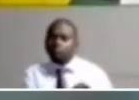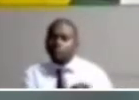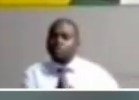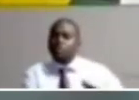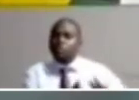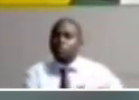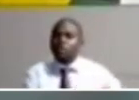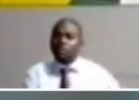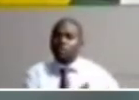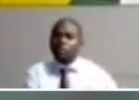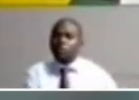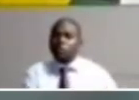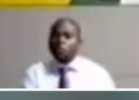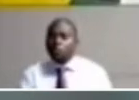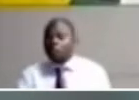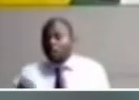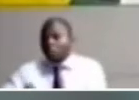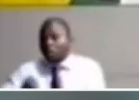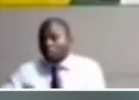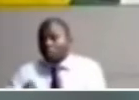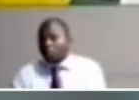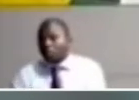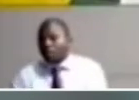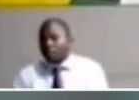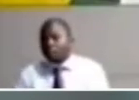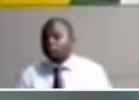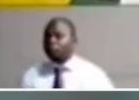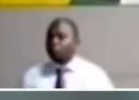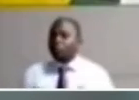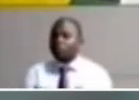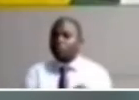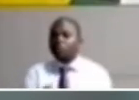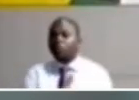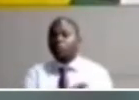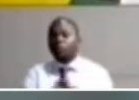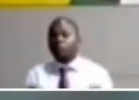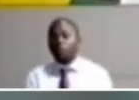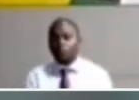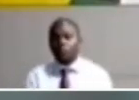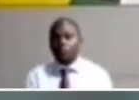And how do you move to work if there's no public transport?